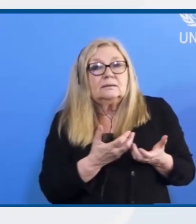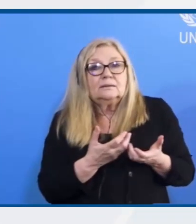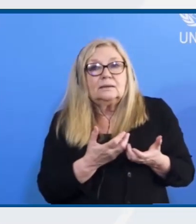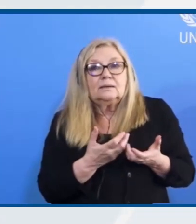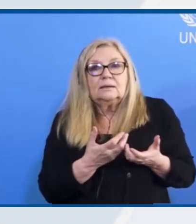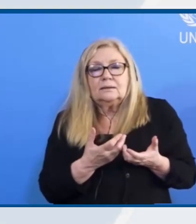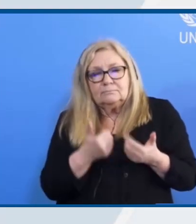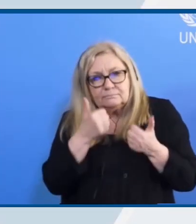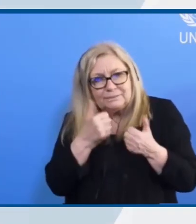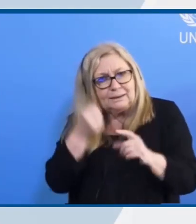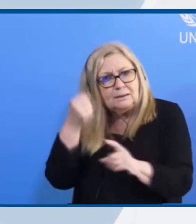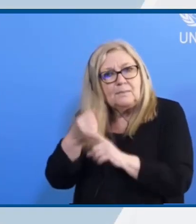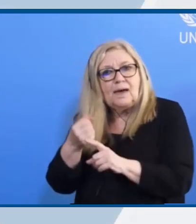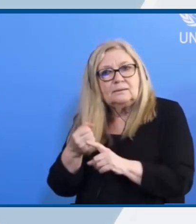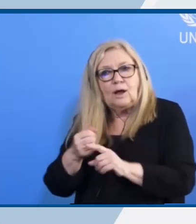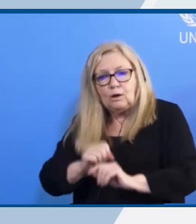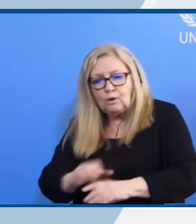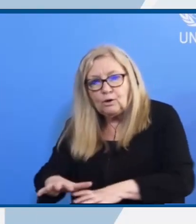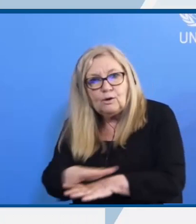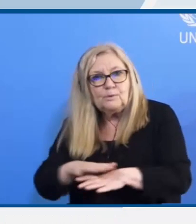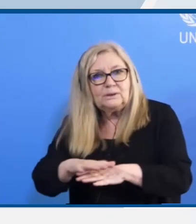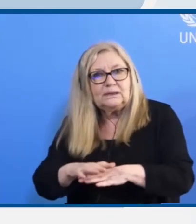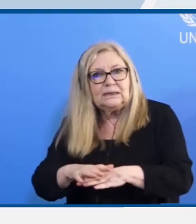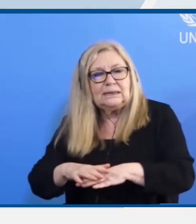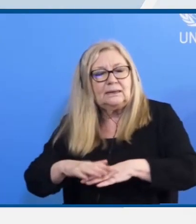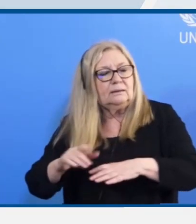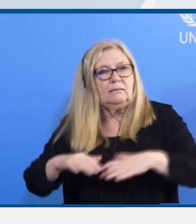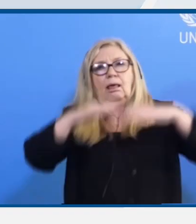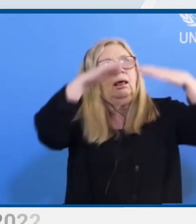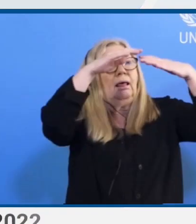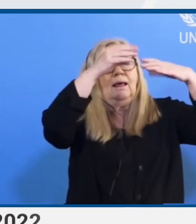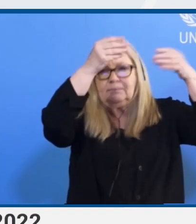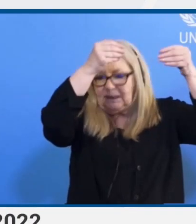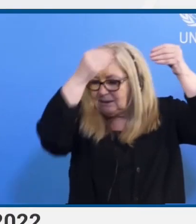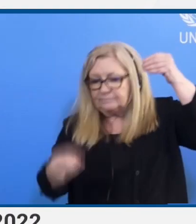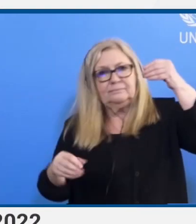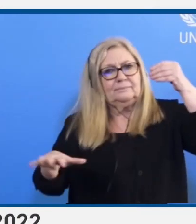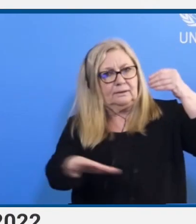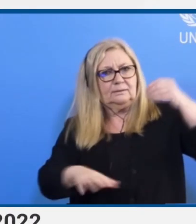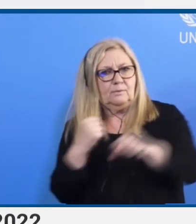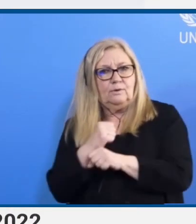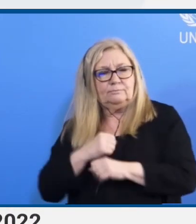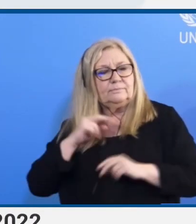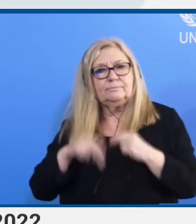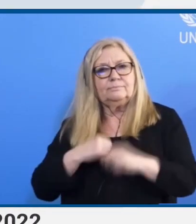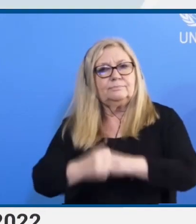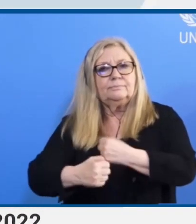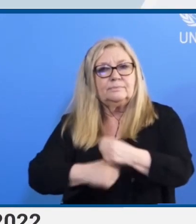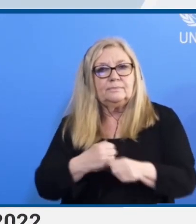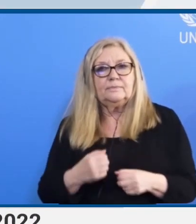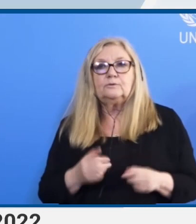the impact at community level, and community women should be involved into the product